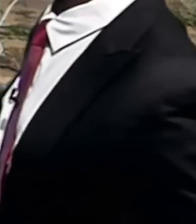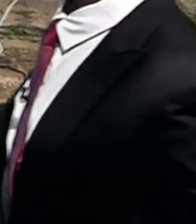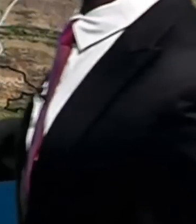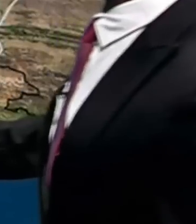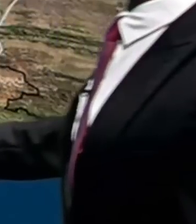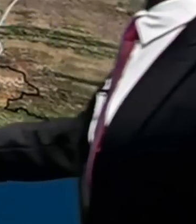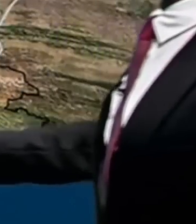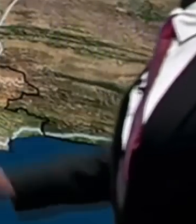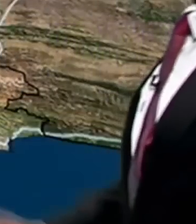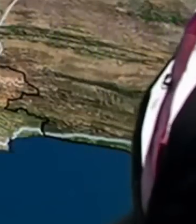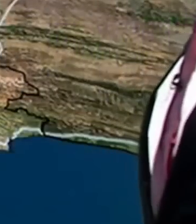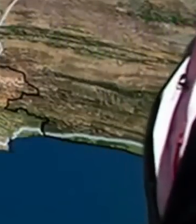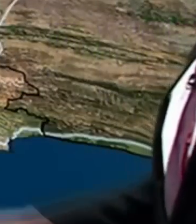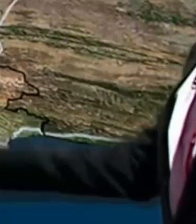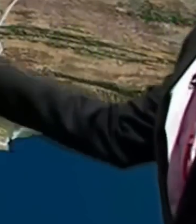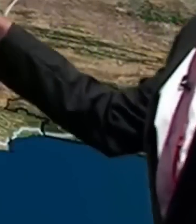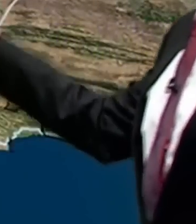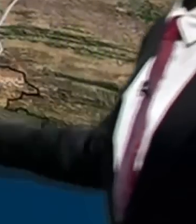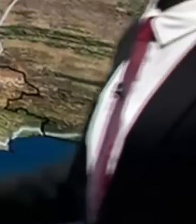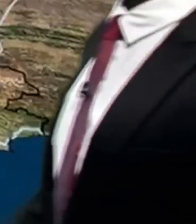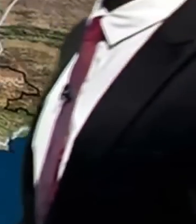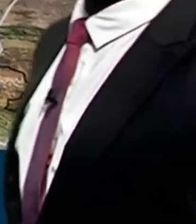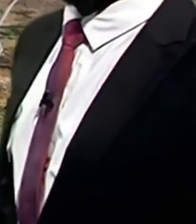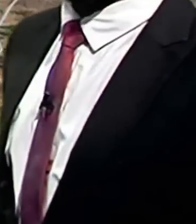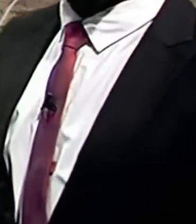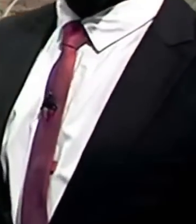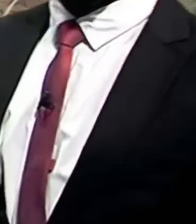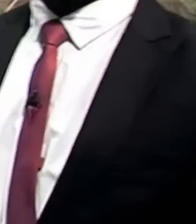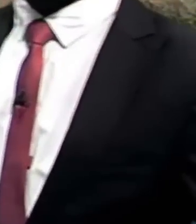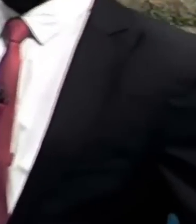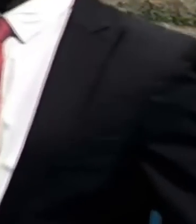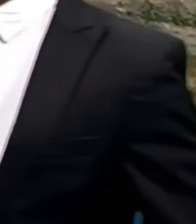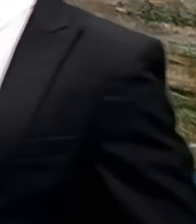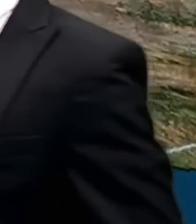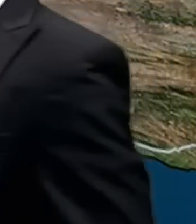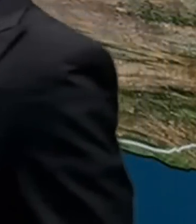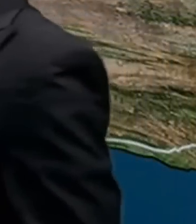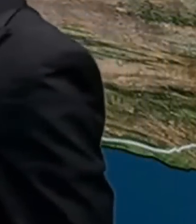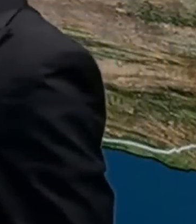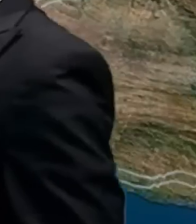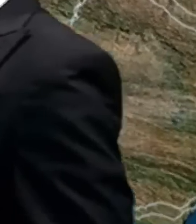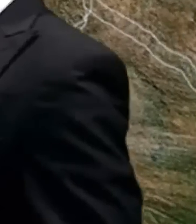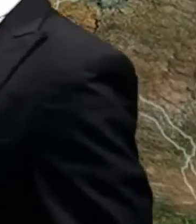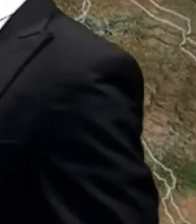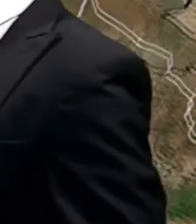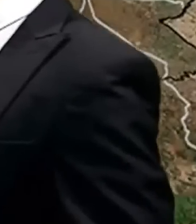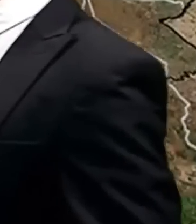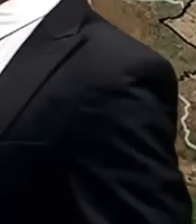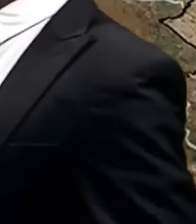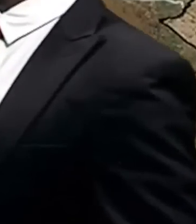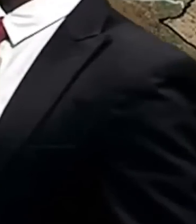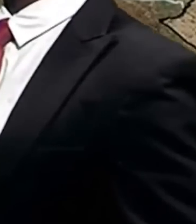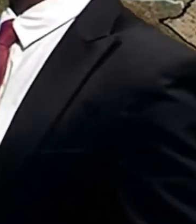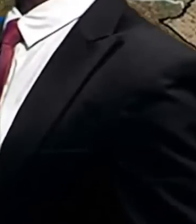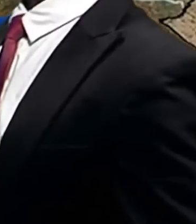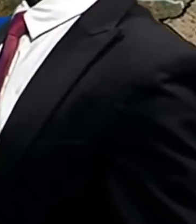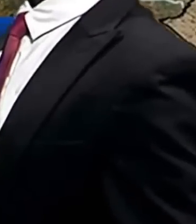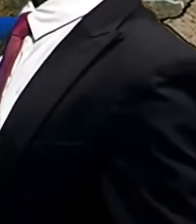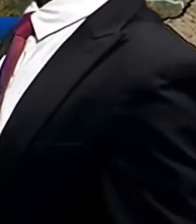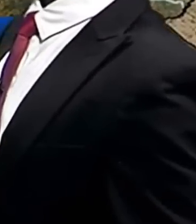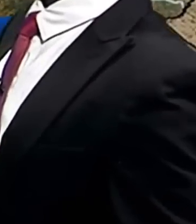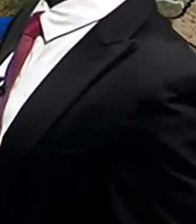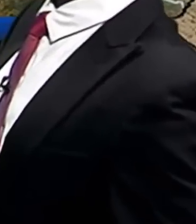gola Mossel Bay le ka George ke tše 15 go rotogela gona ka gola Beaufort West mo go bontšha gore ke tše 16 a re lebela digrata tša ditemperature tša rena ka Northern Cape